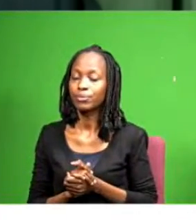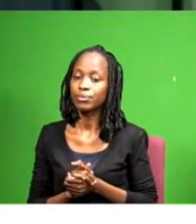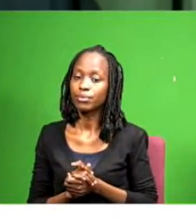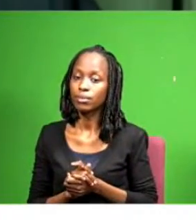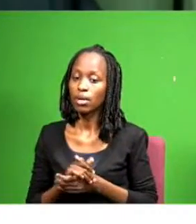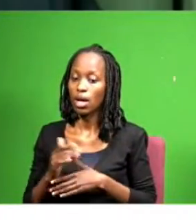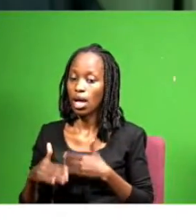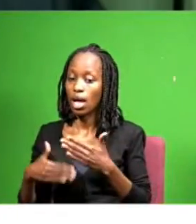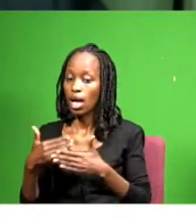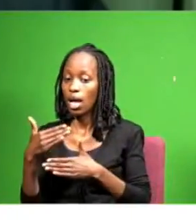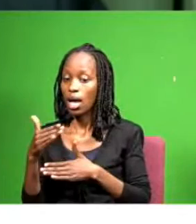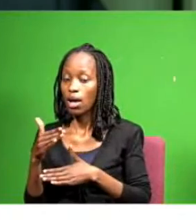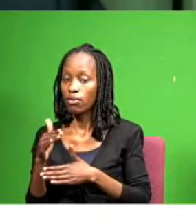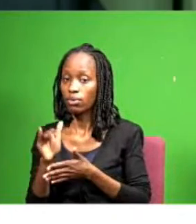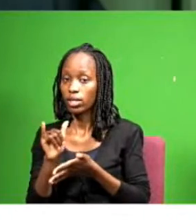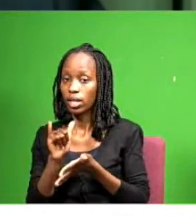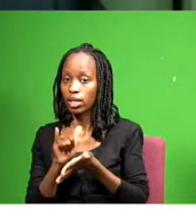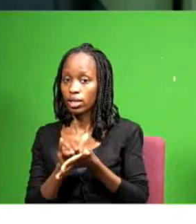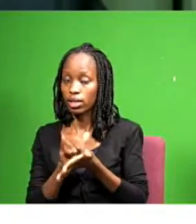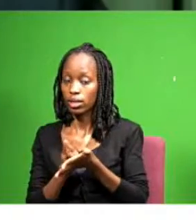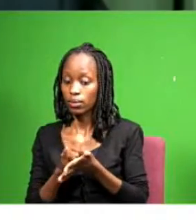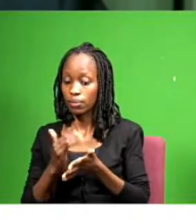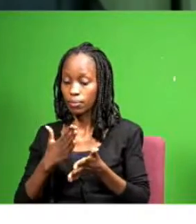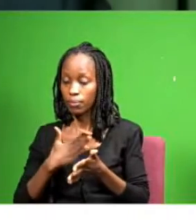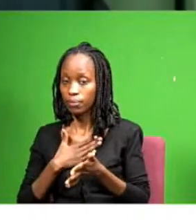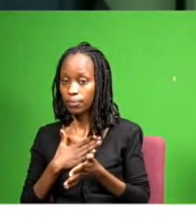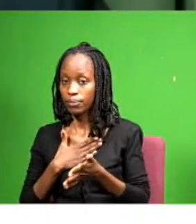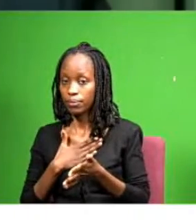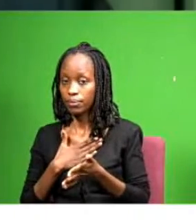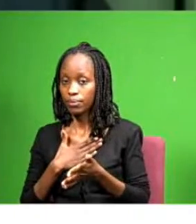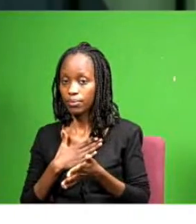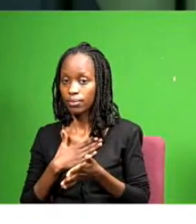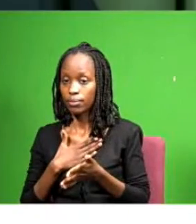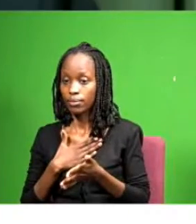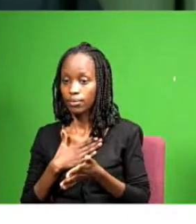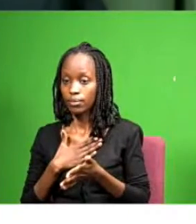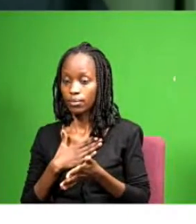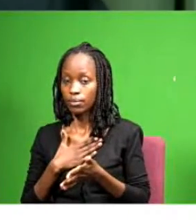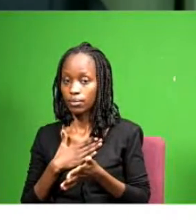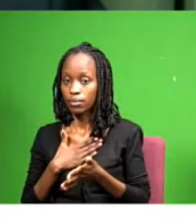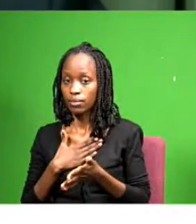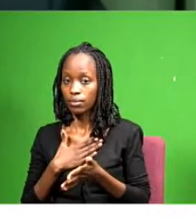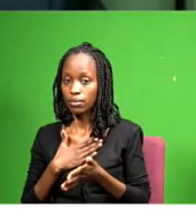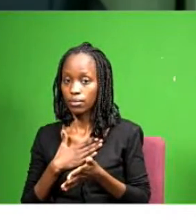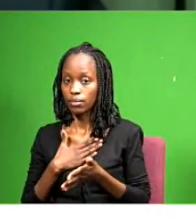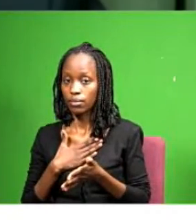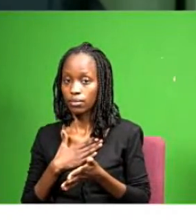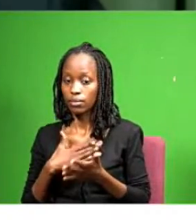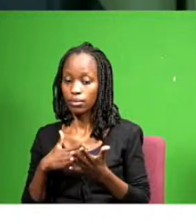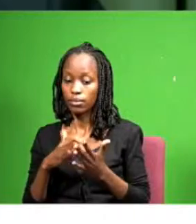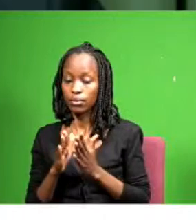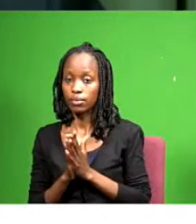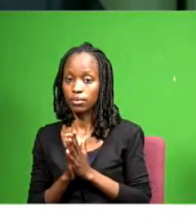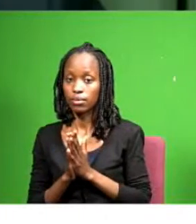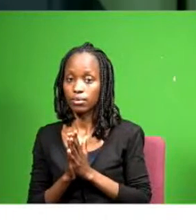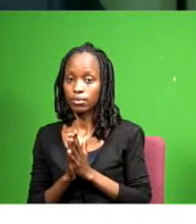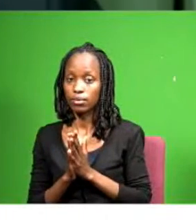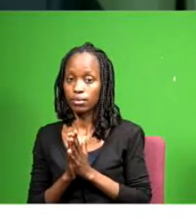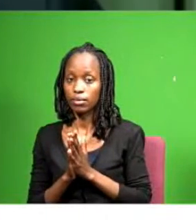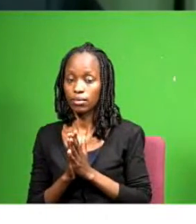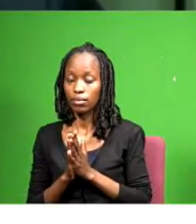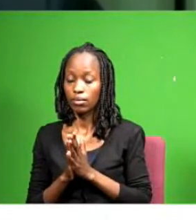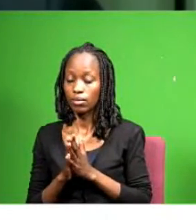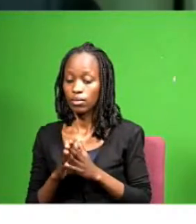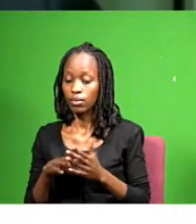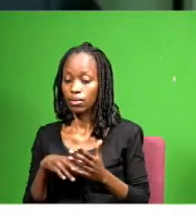after which I will then deliver the final orders of the